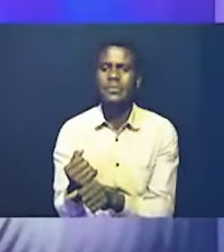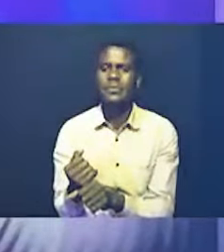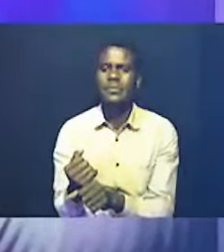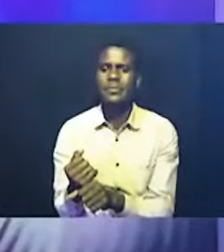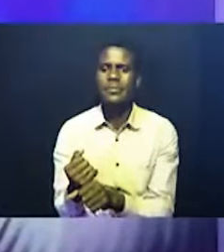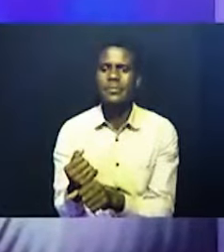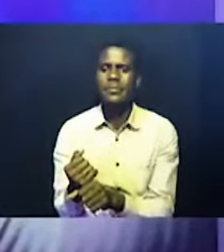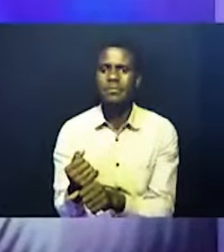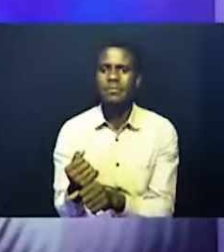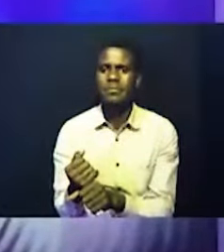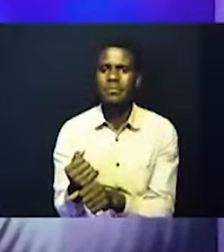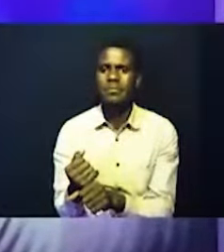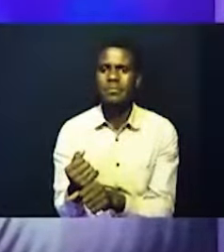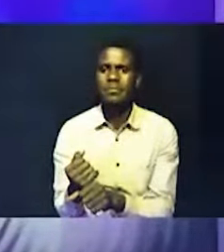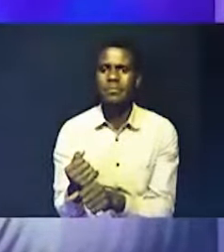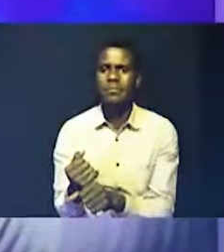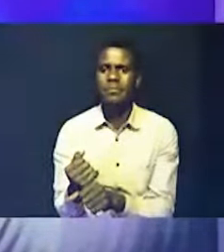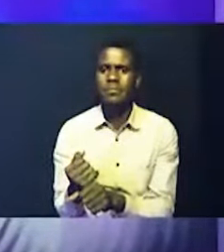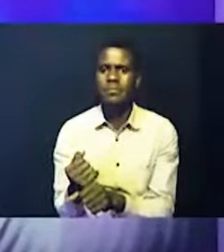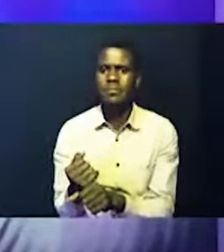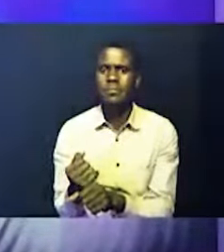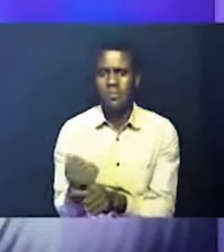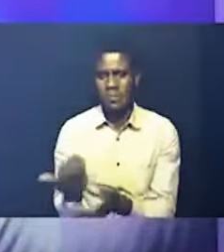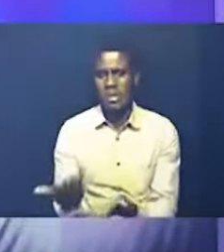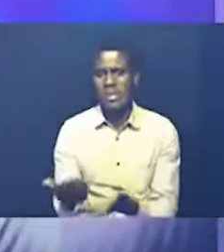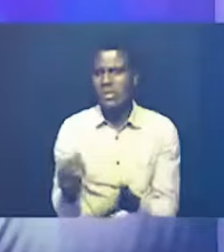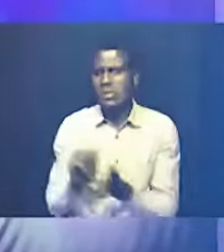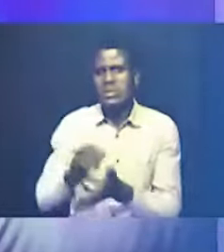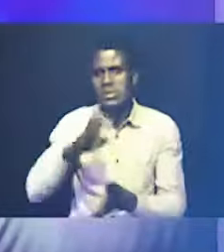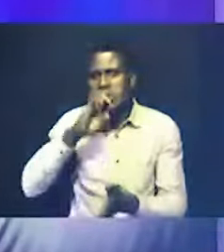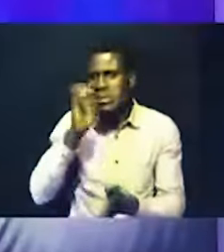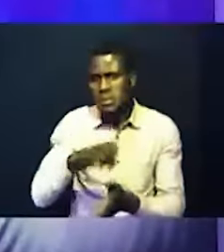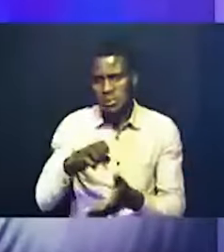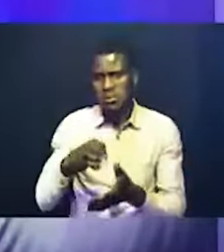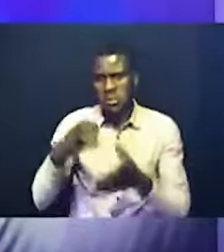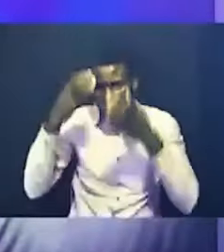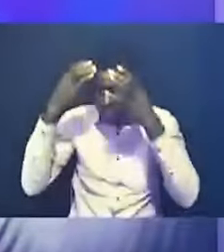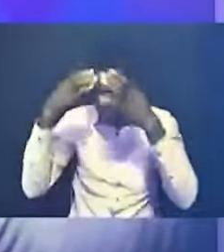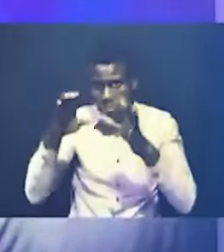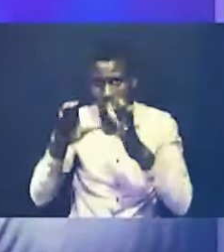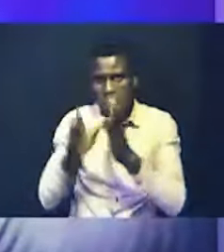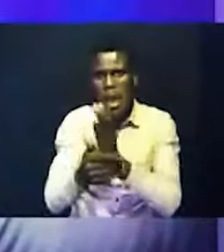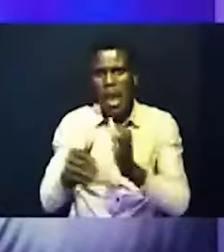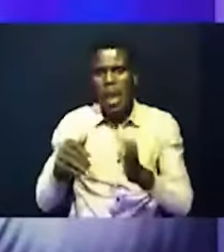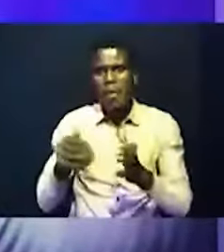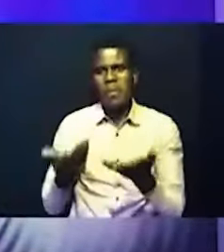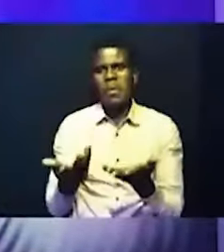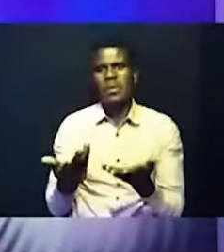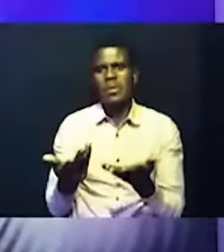documents this is evil caused by the social structures